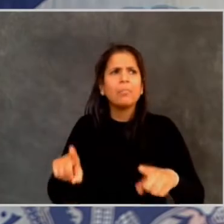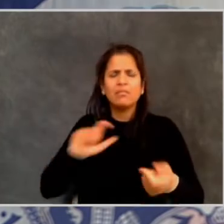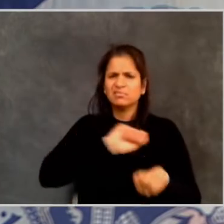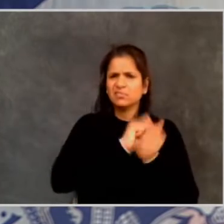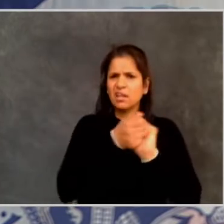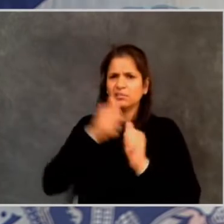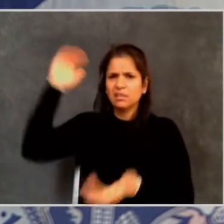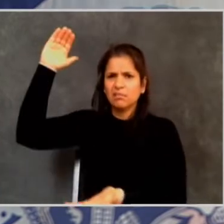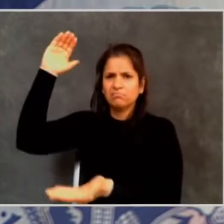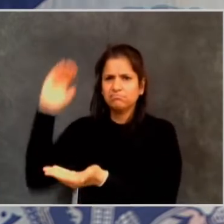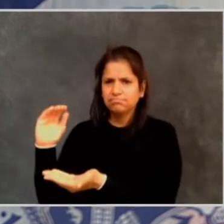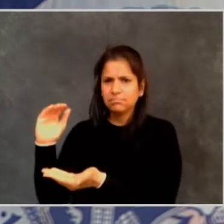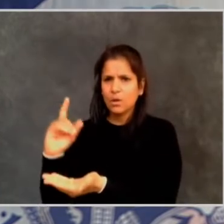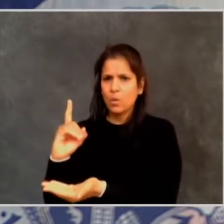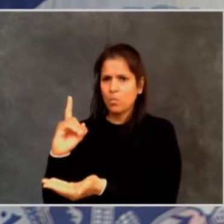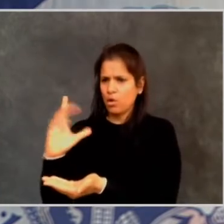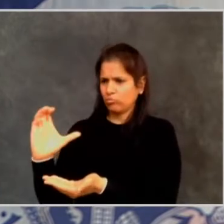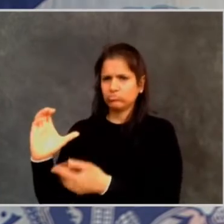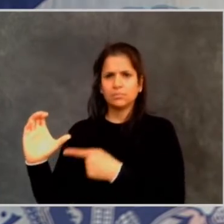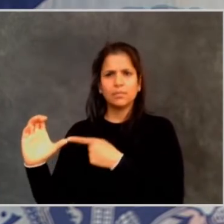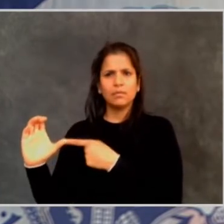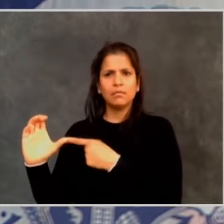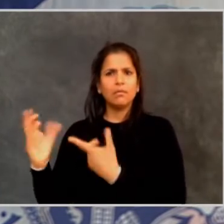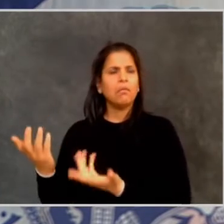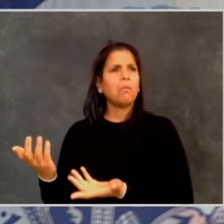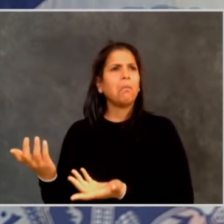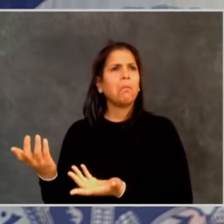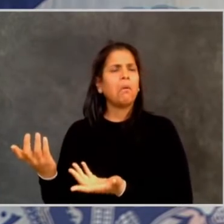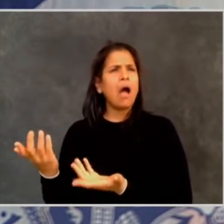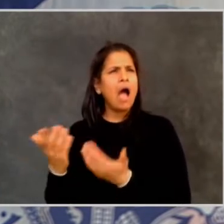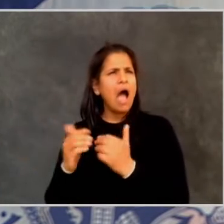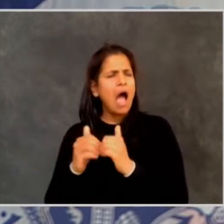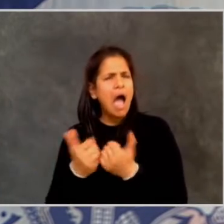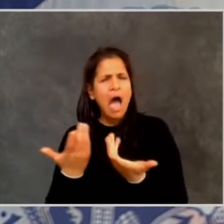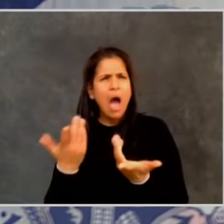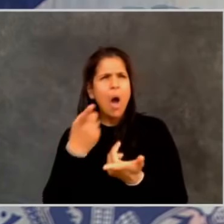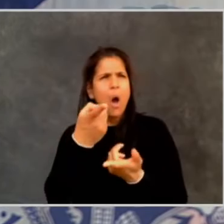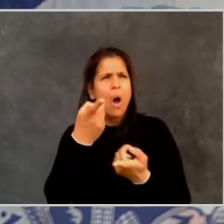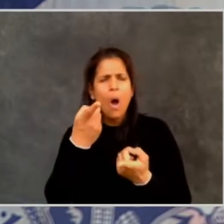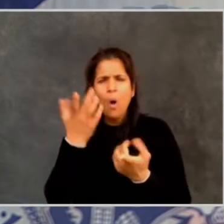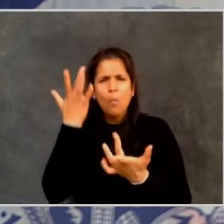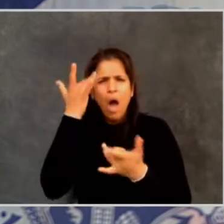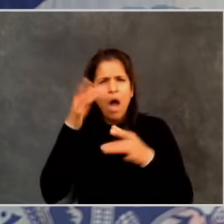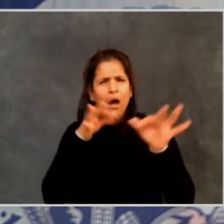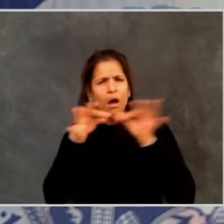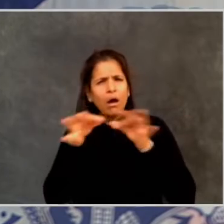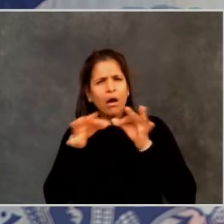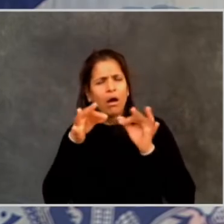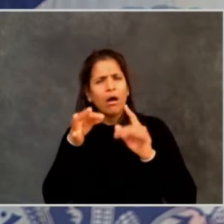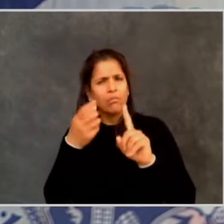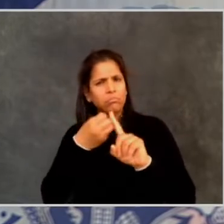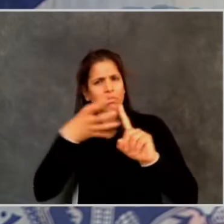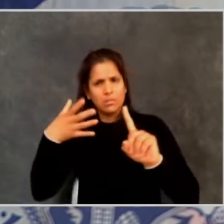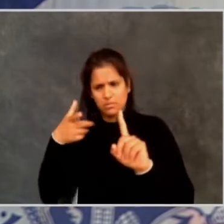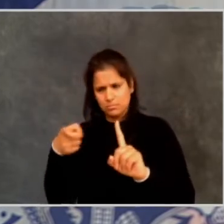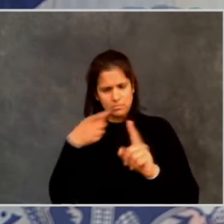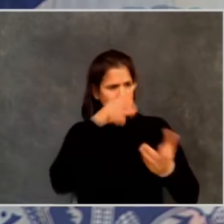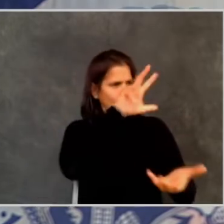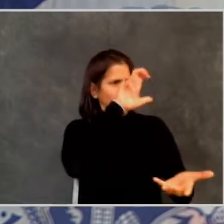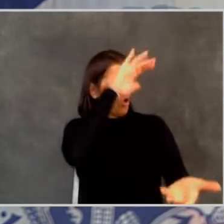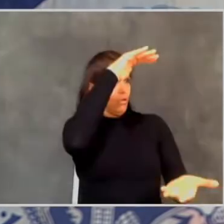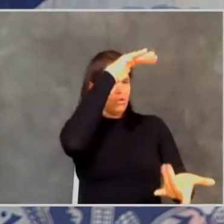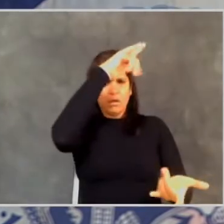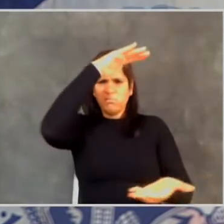leveling off or down? And then I'm just wondering if you could follow up on what you said on TV this morning, that you think